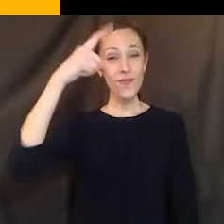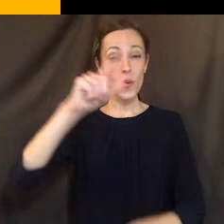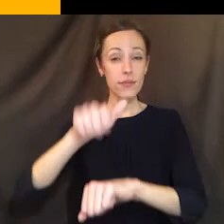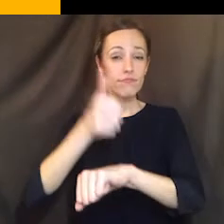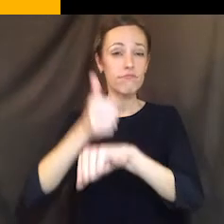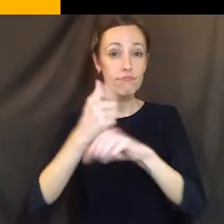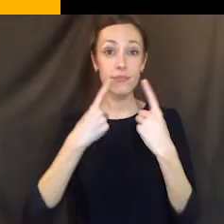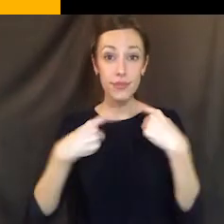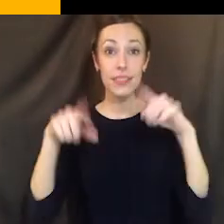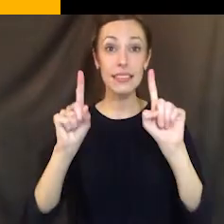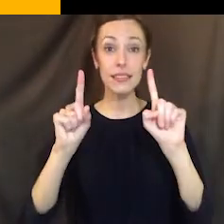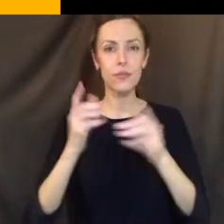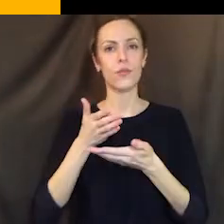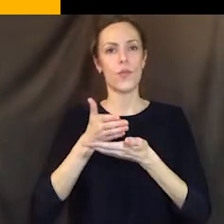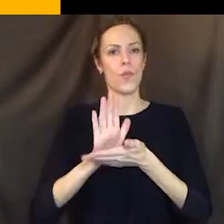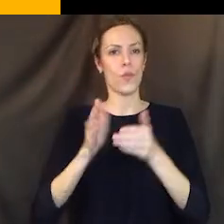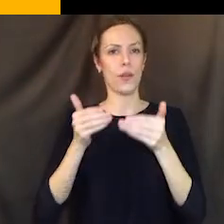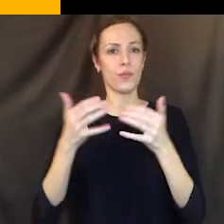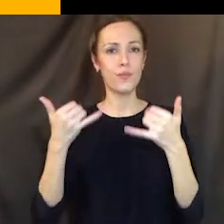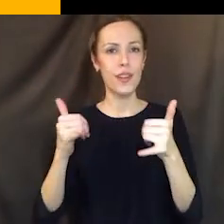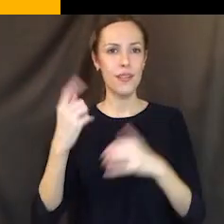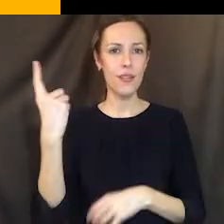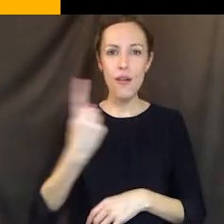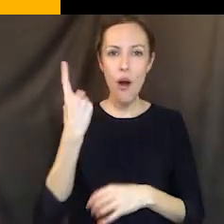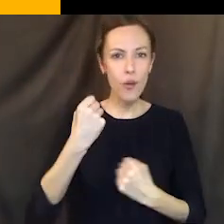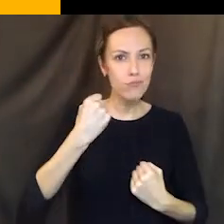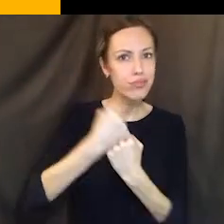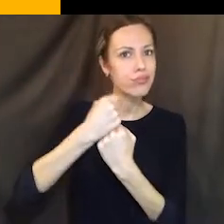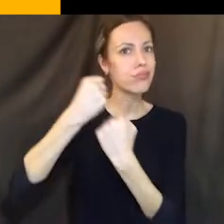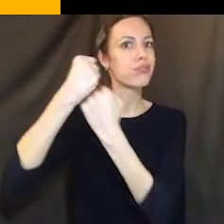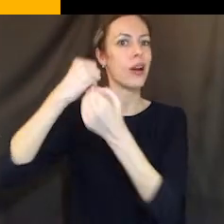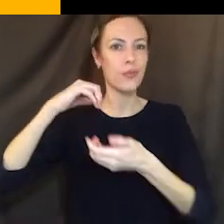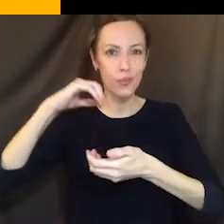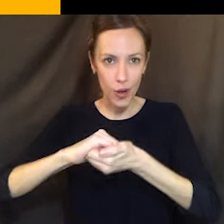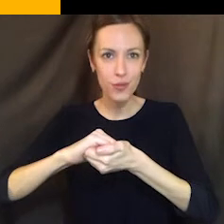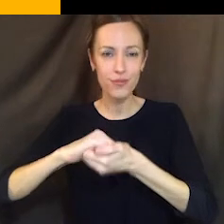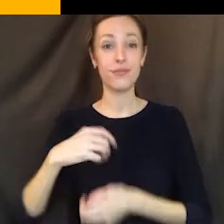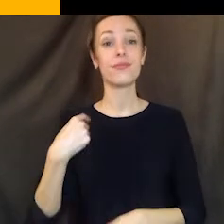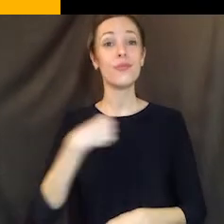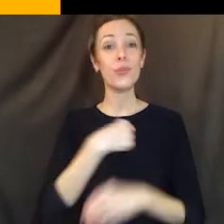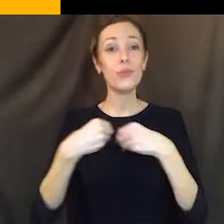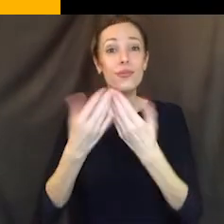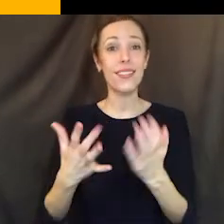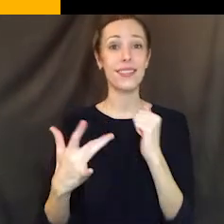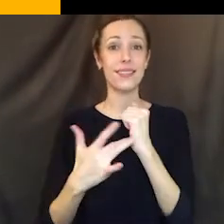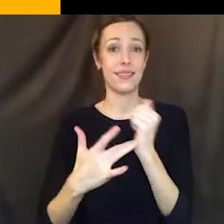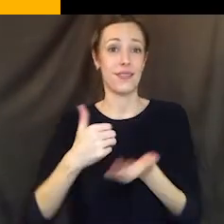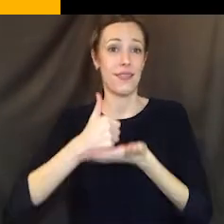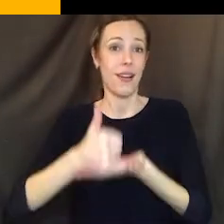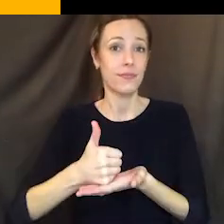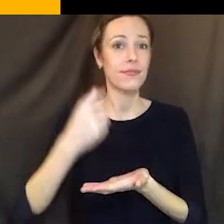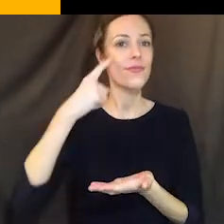For successful implementations, Right to Play always builds on partnerships by providing technical assistance to government and